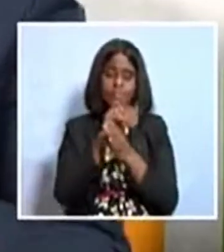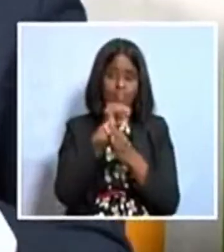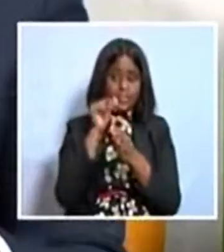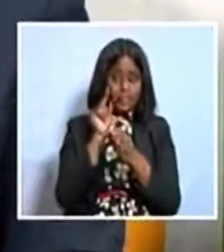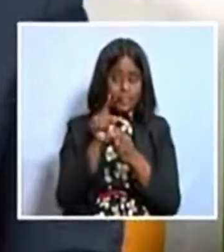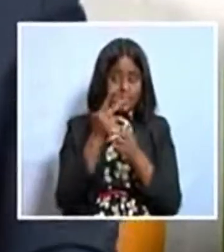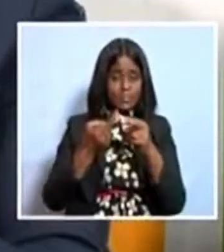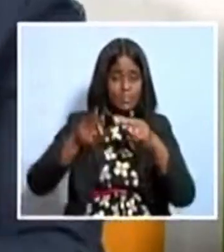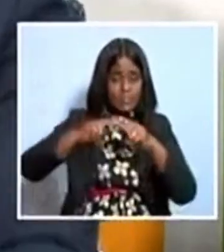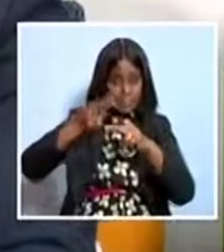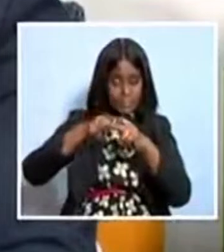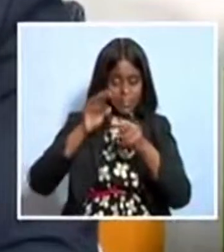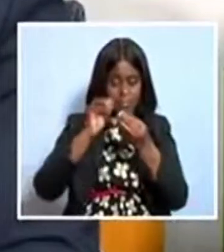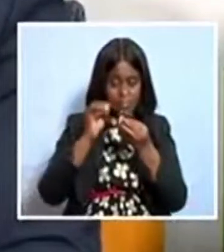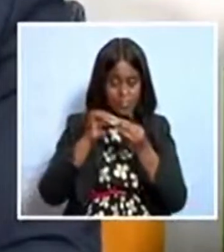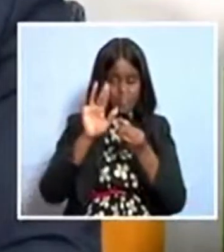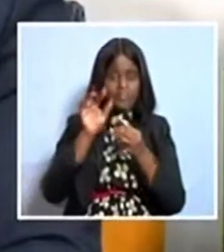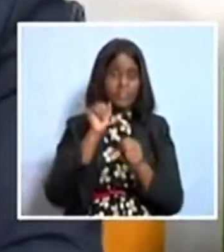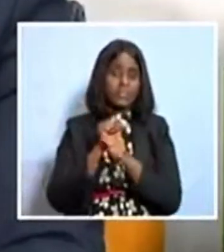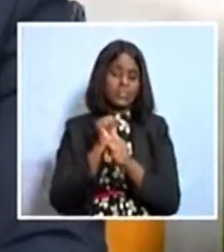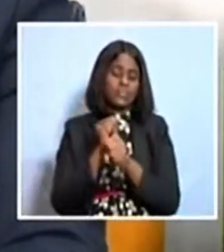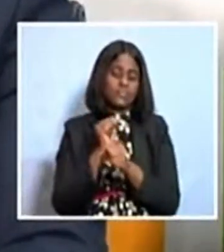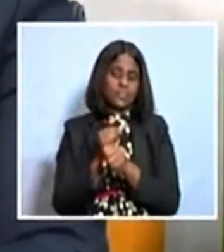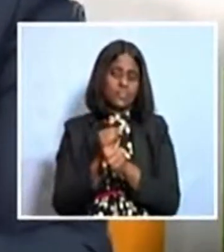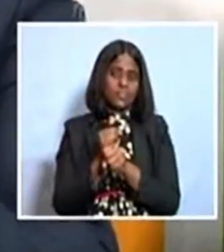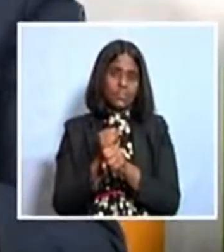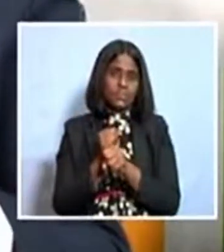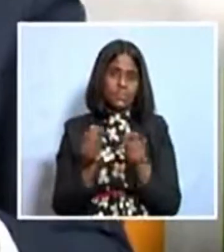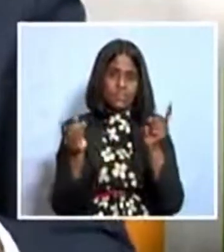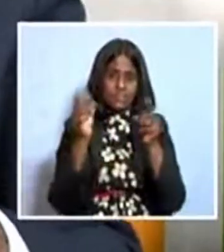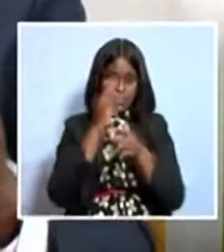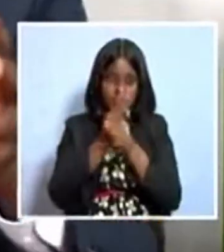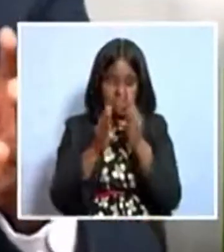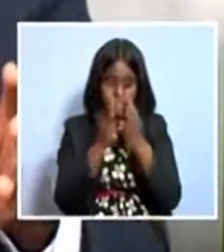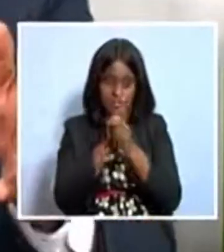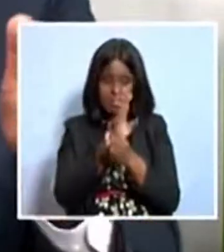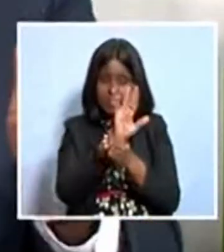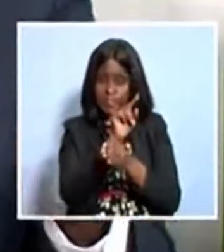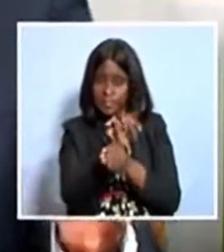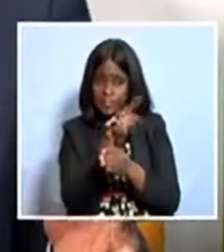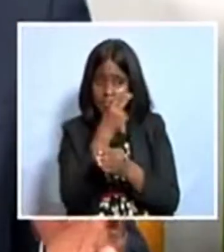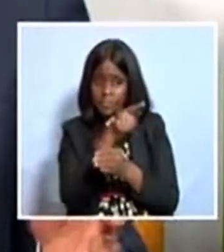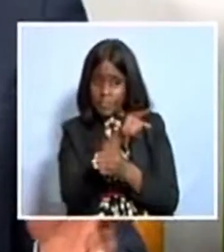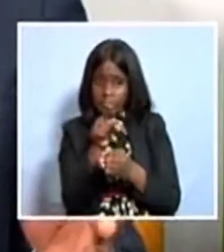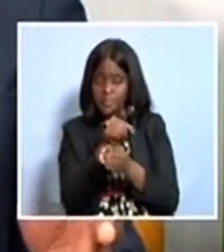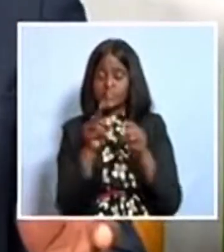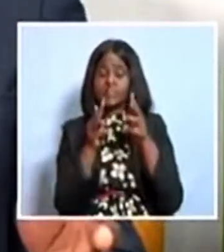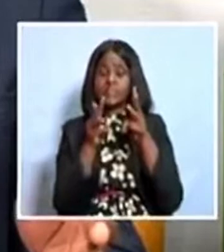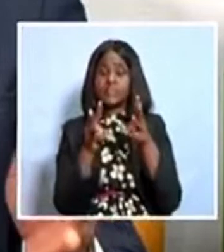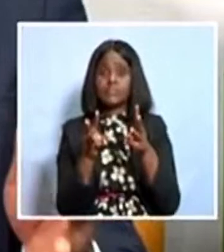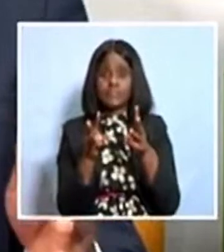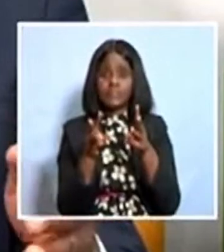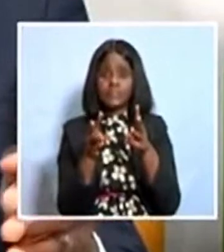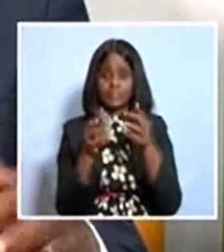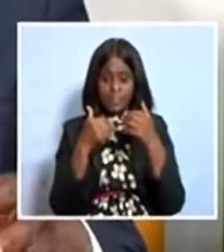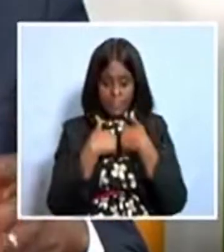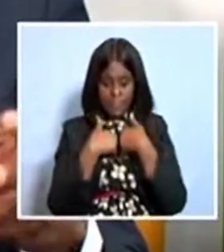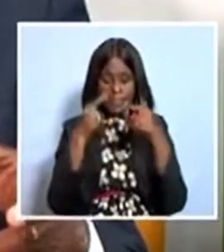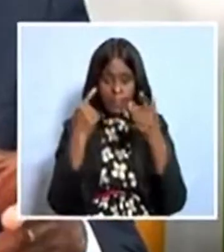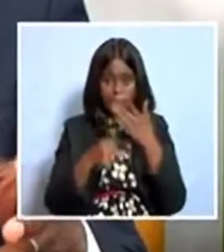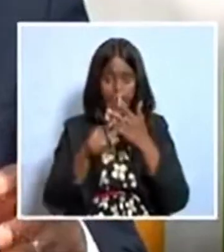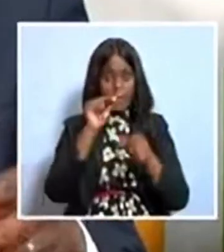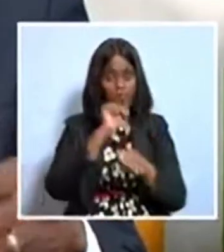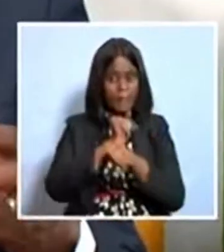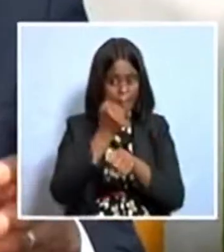to increase their production. So where infrastructure is concerned, let's look at mechanization. We have to go on a